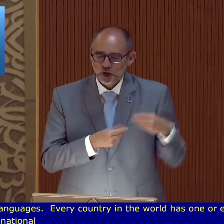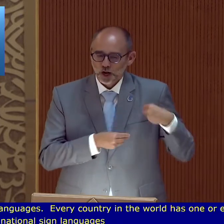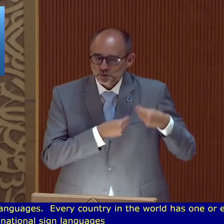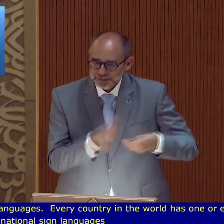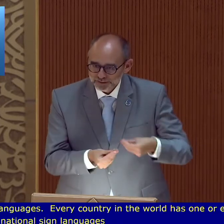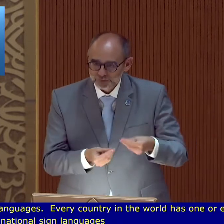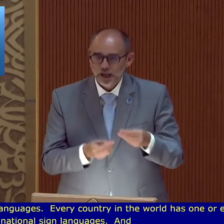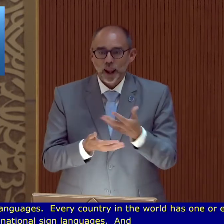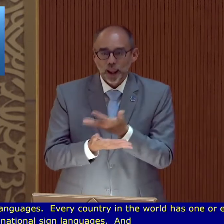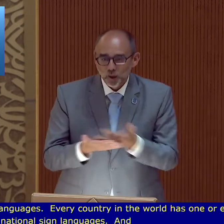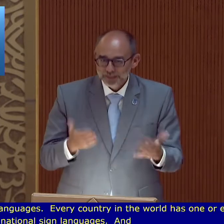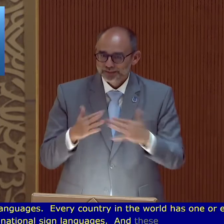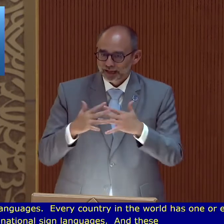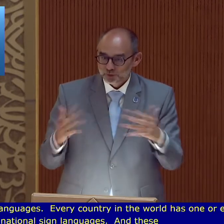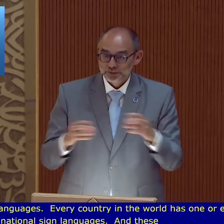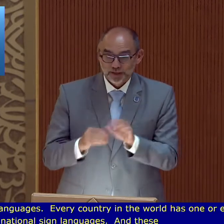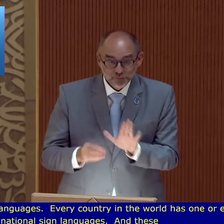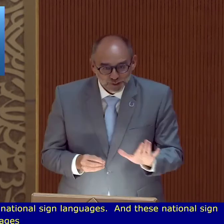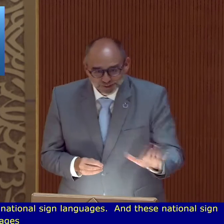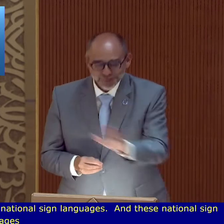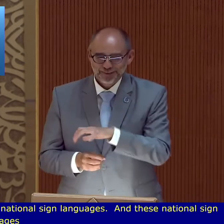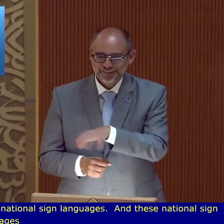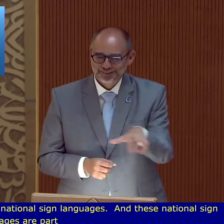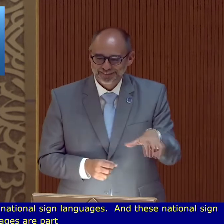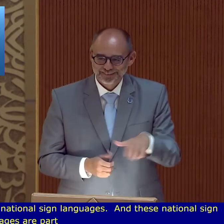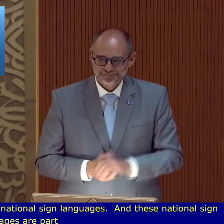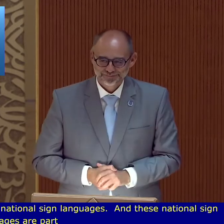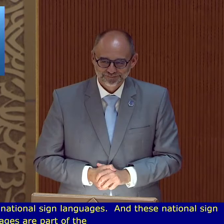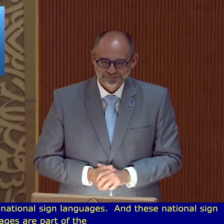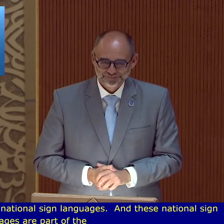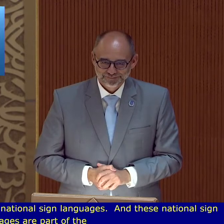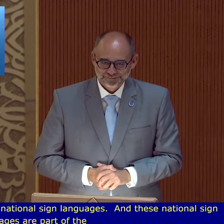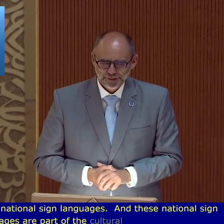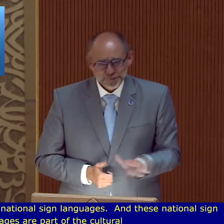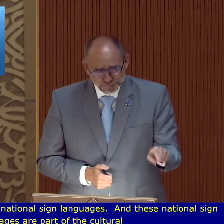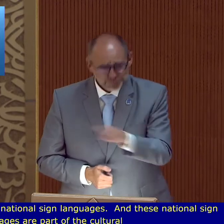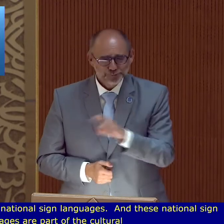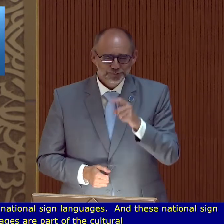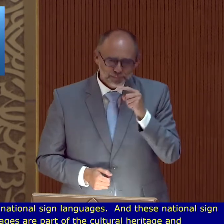are part of the cultural heritage and language diversity of those countries.